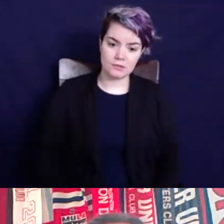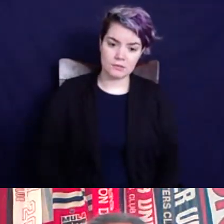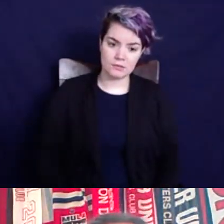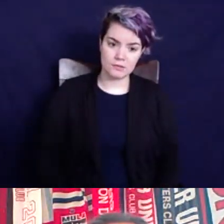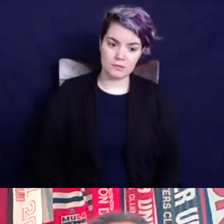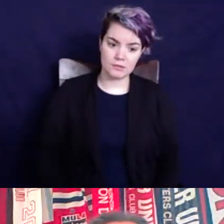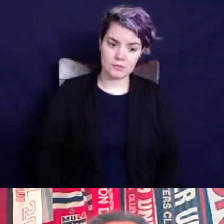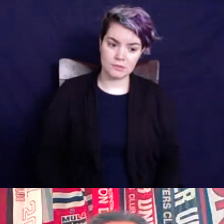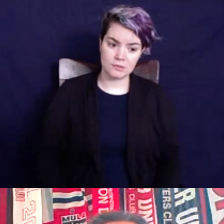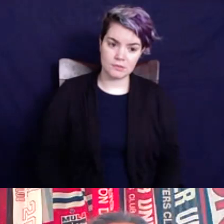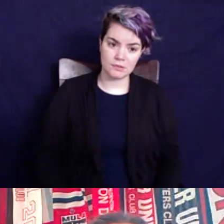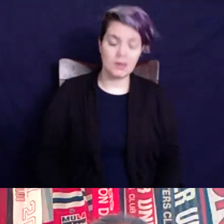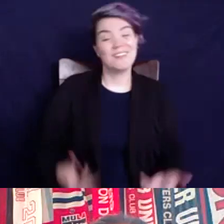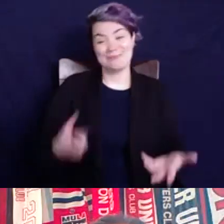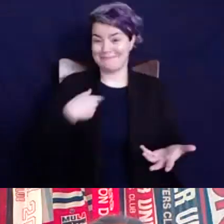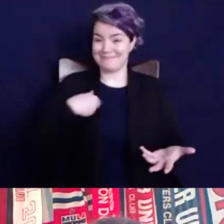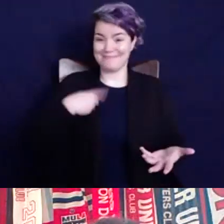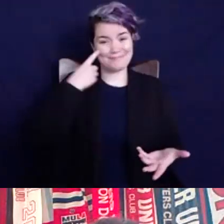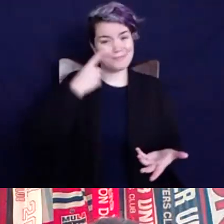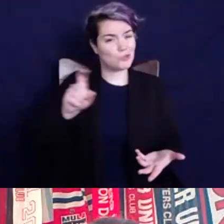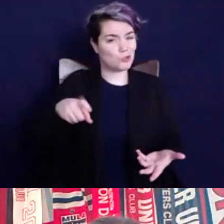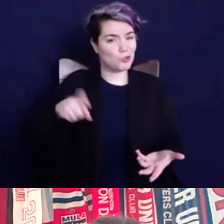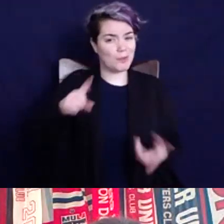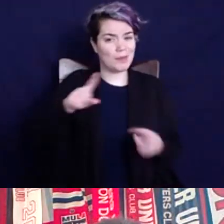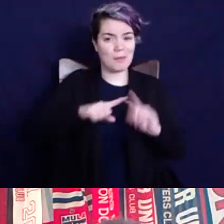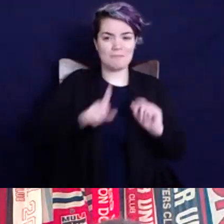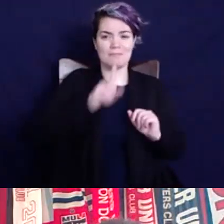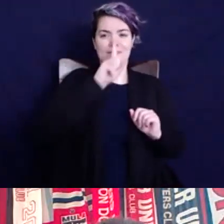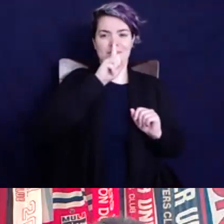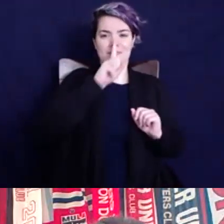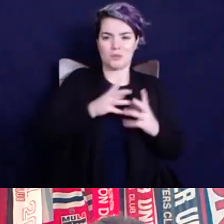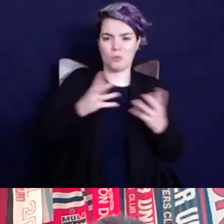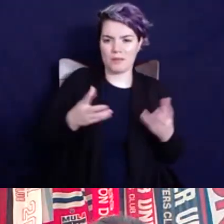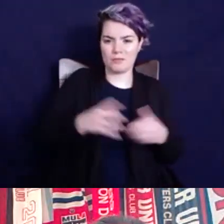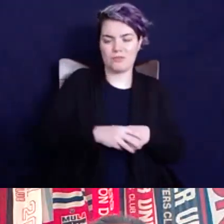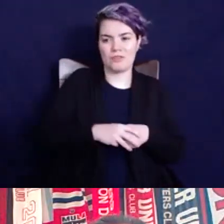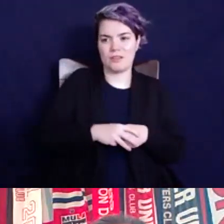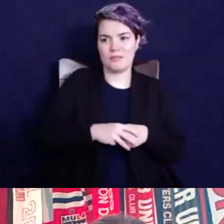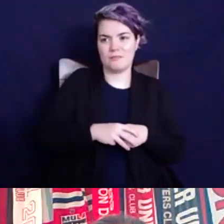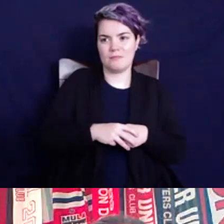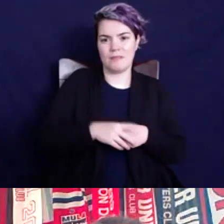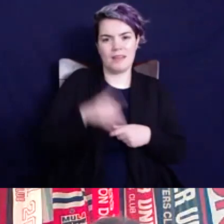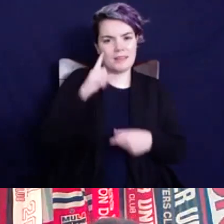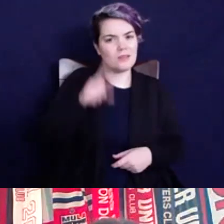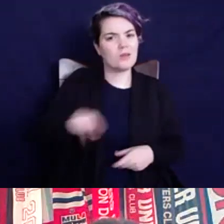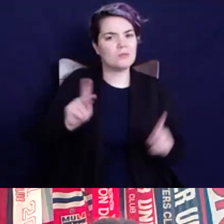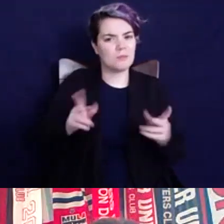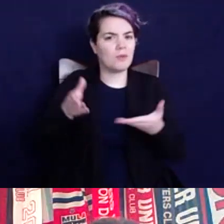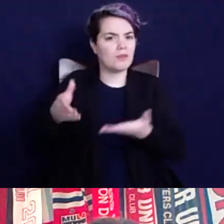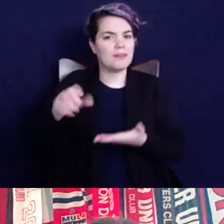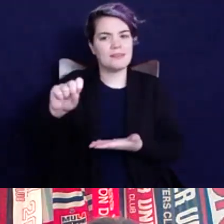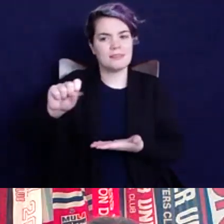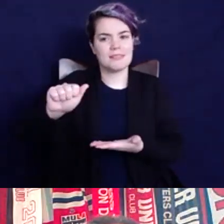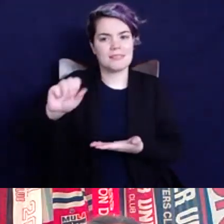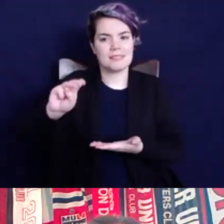I won't say too much, but I think with the current folks at SAMHSA,